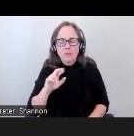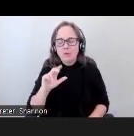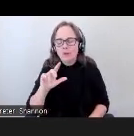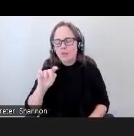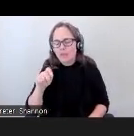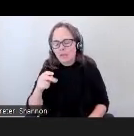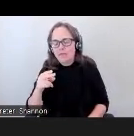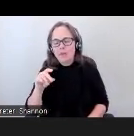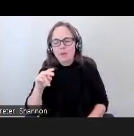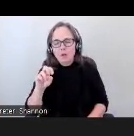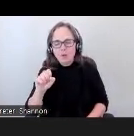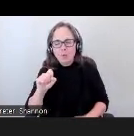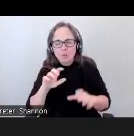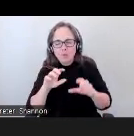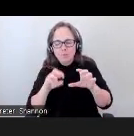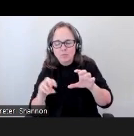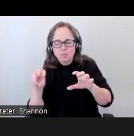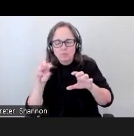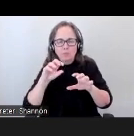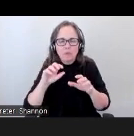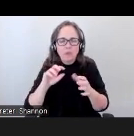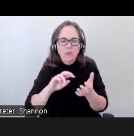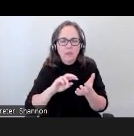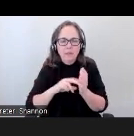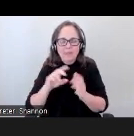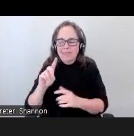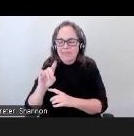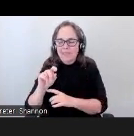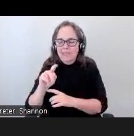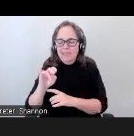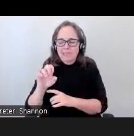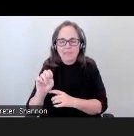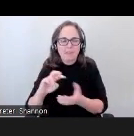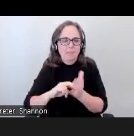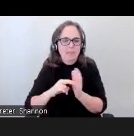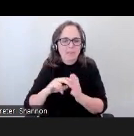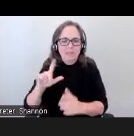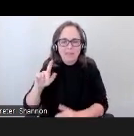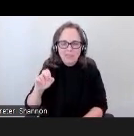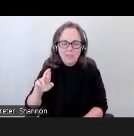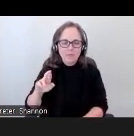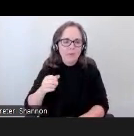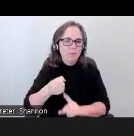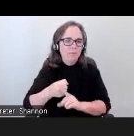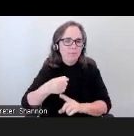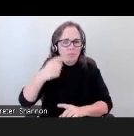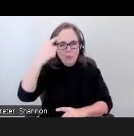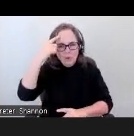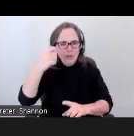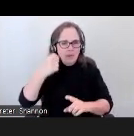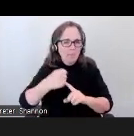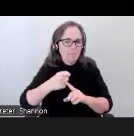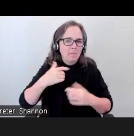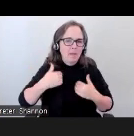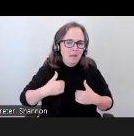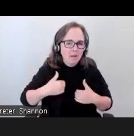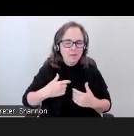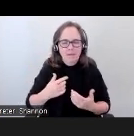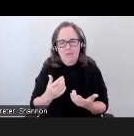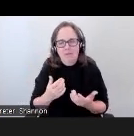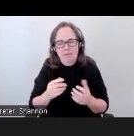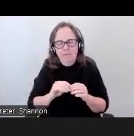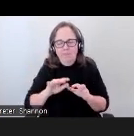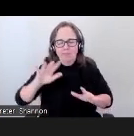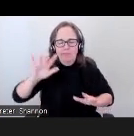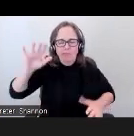surrounding area. And the distance means the tumor has gone to your liver, lungs, brain, somewhere far away. And